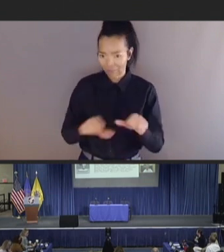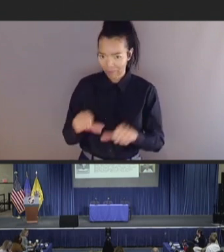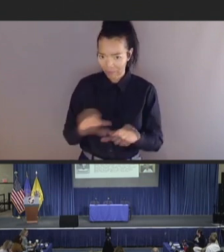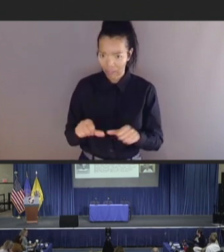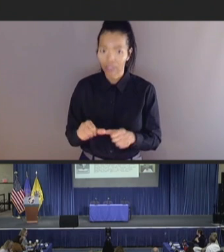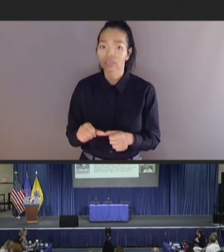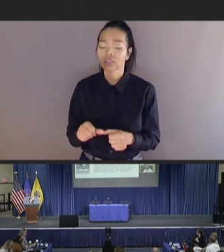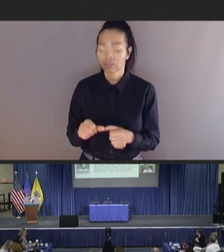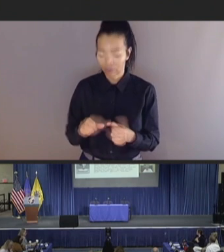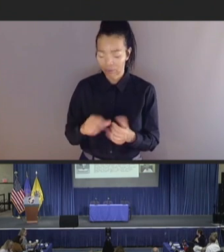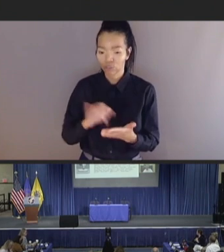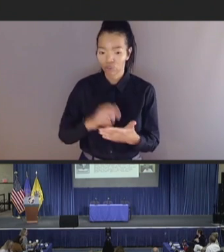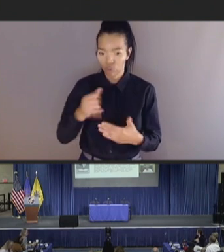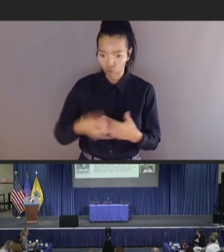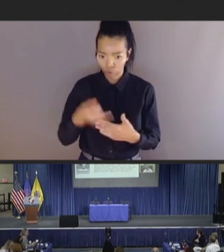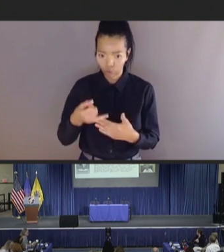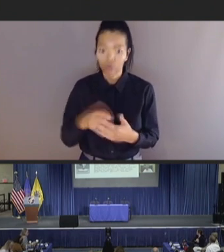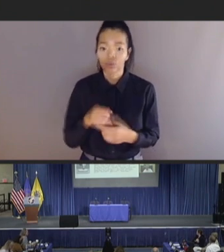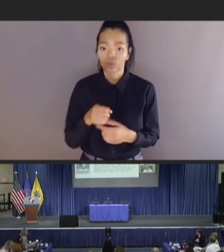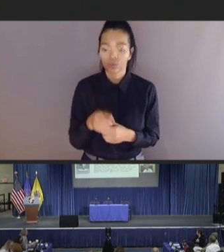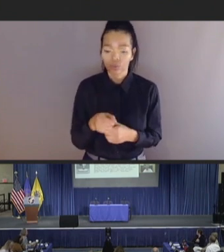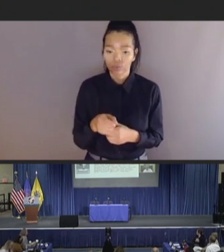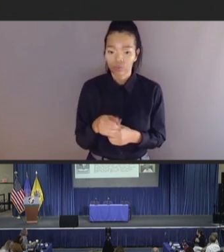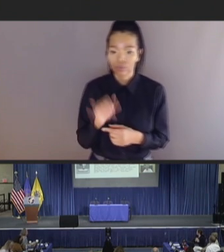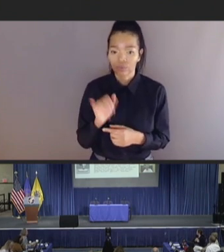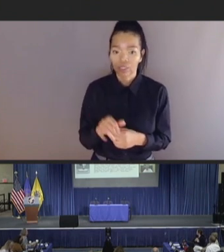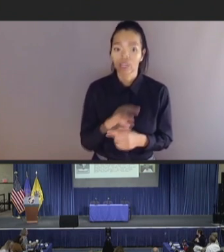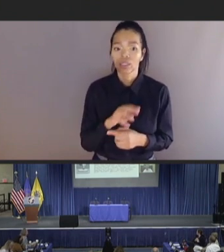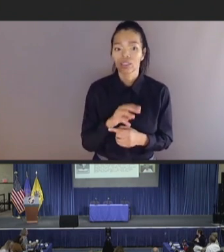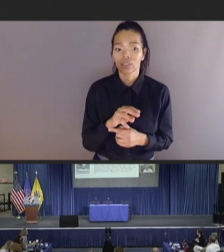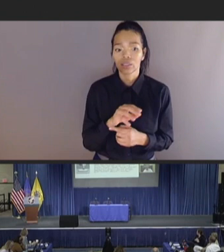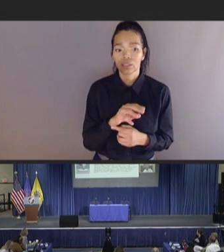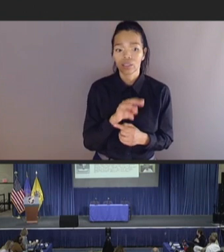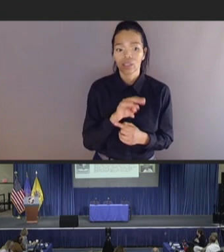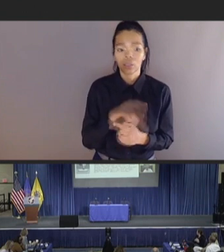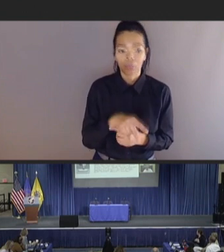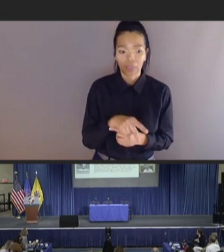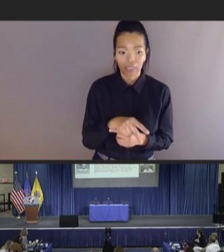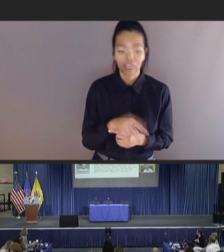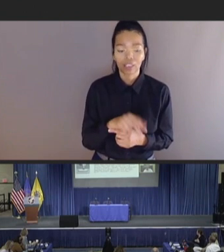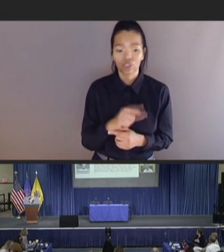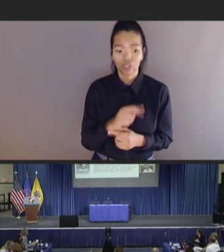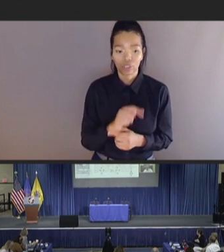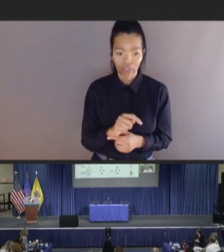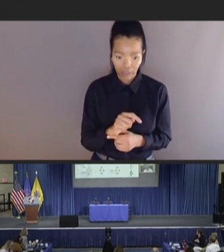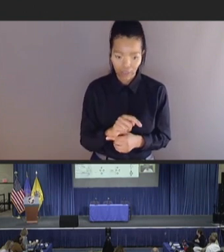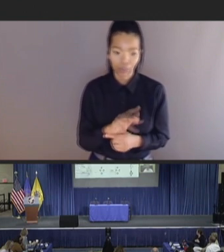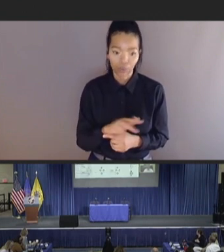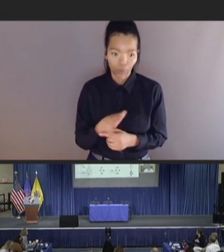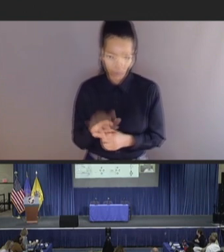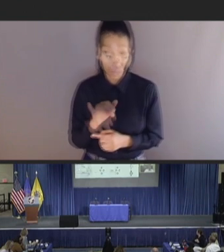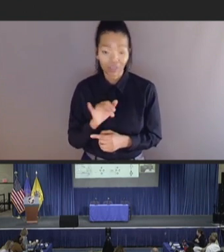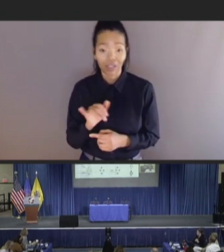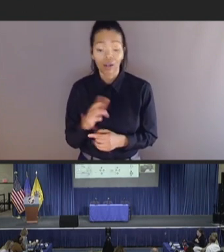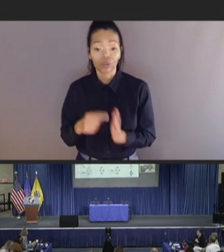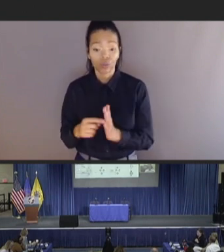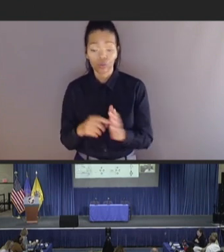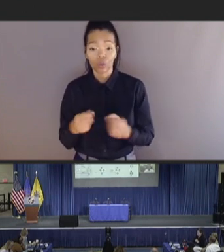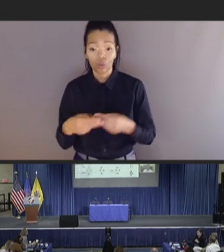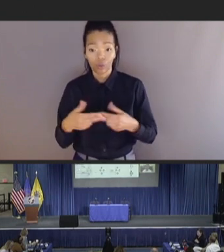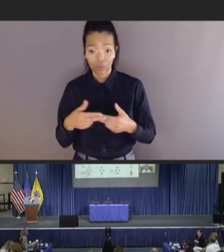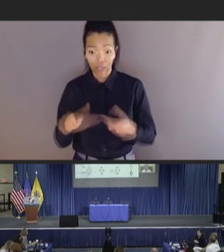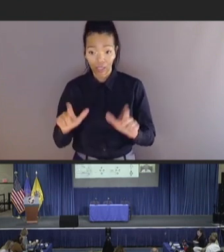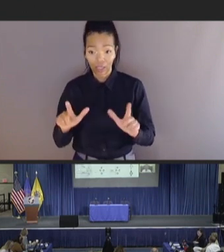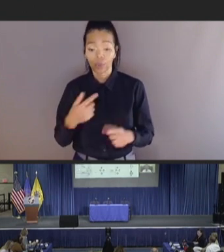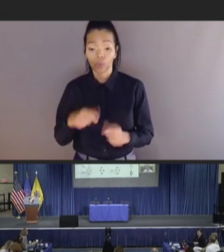particular D3 glycan or N332 binding site. And essentially, just to summarize this in one slide, what we have shown is that